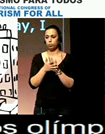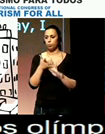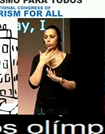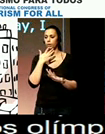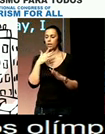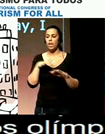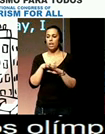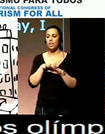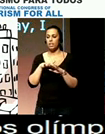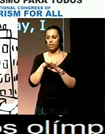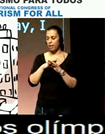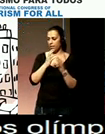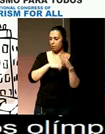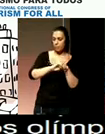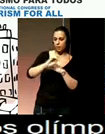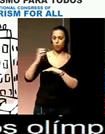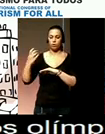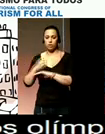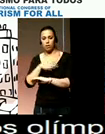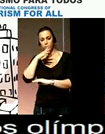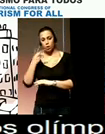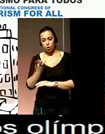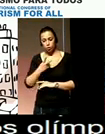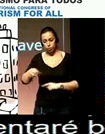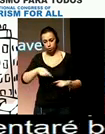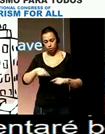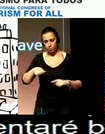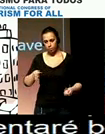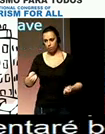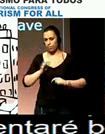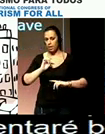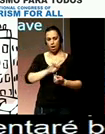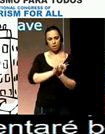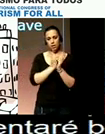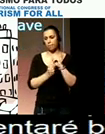systems have really brought a big change to the everyday life of the city.